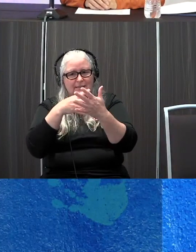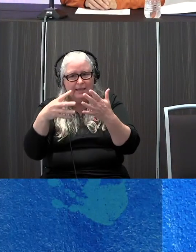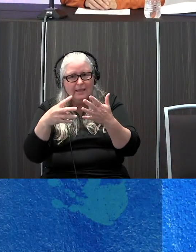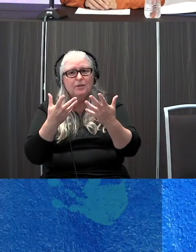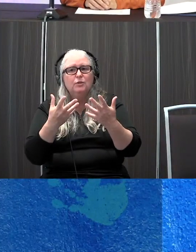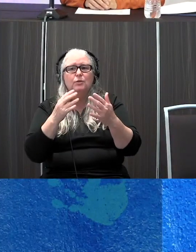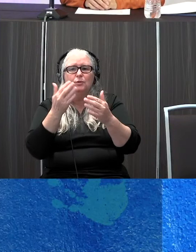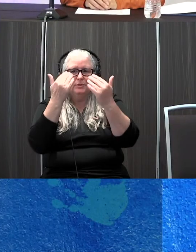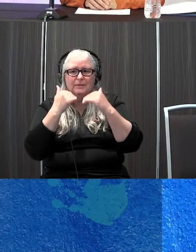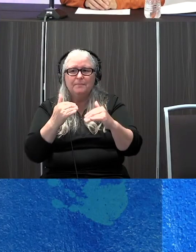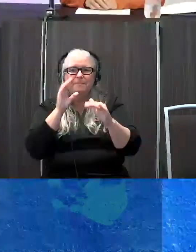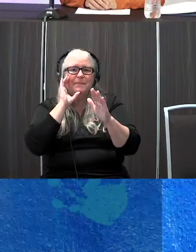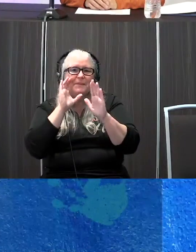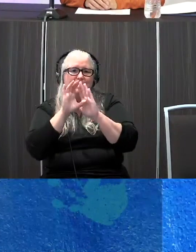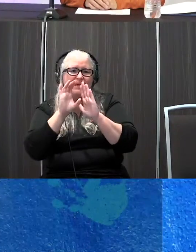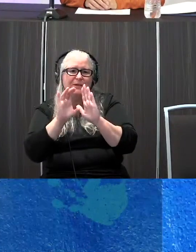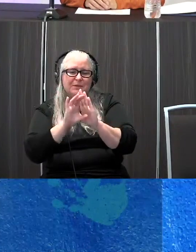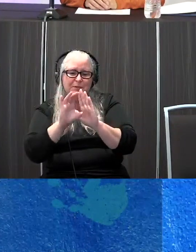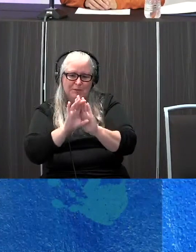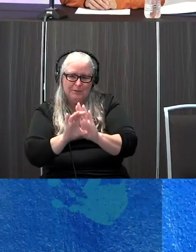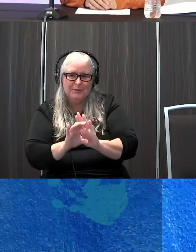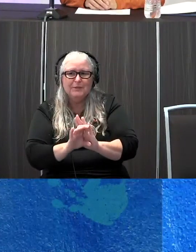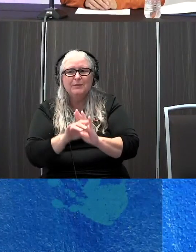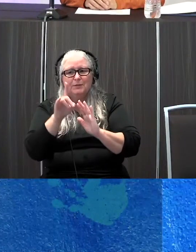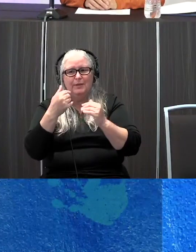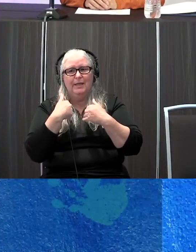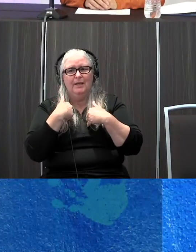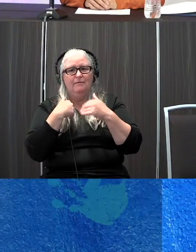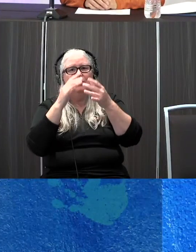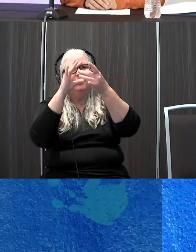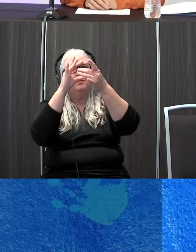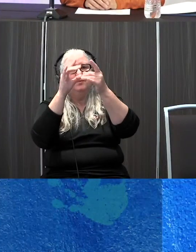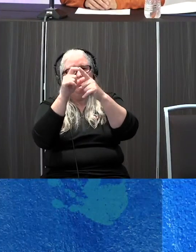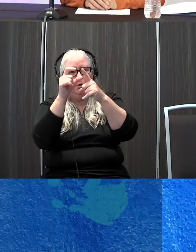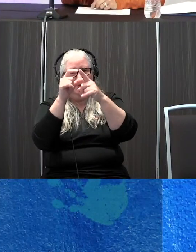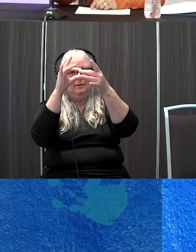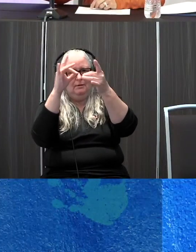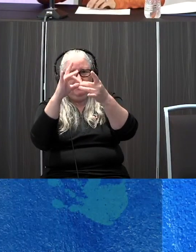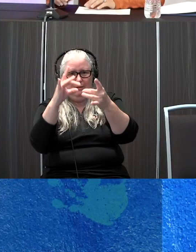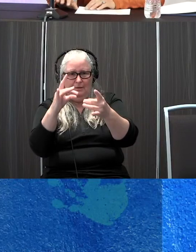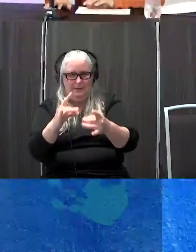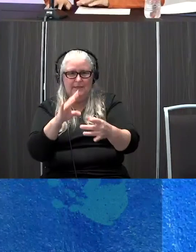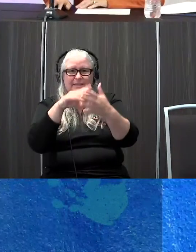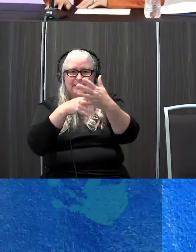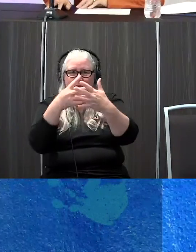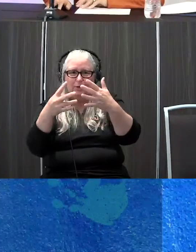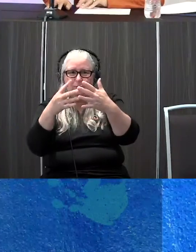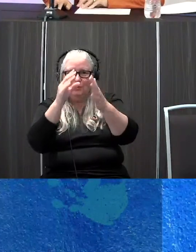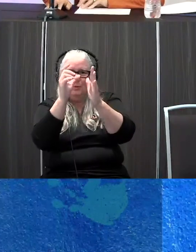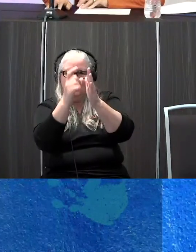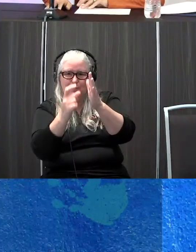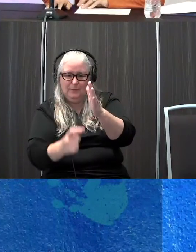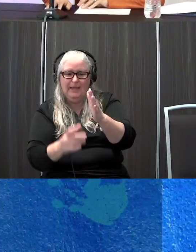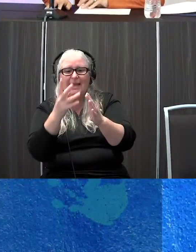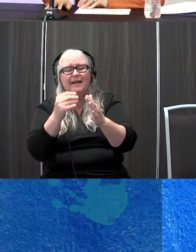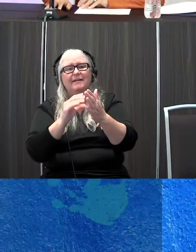picture schedules. You've got written schedules, and then up to the calendar. So